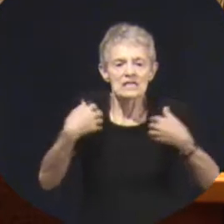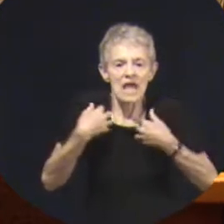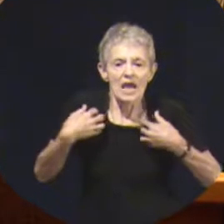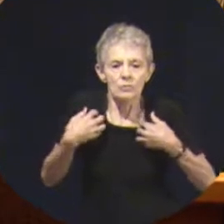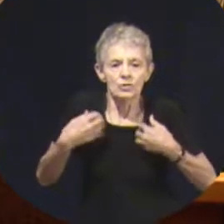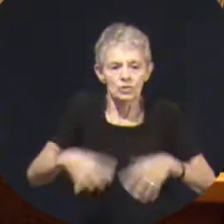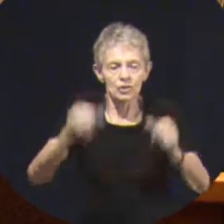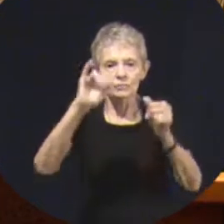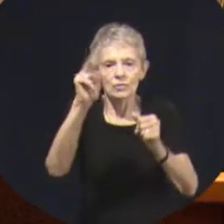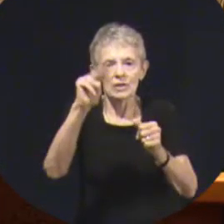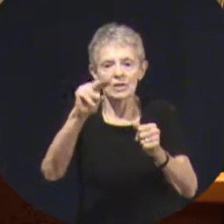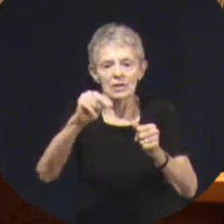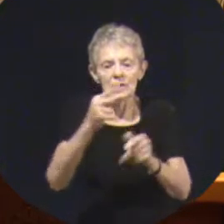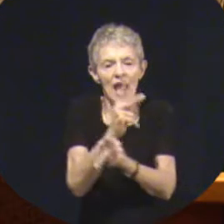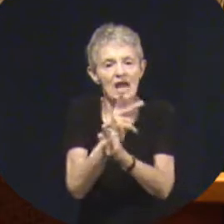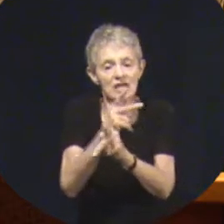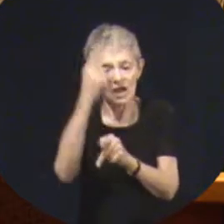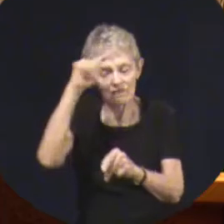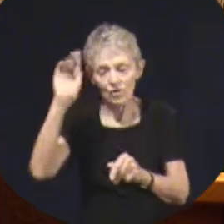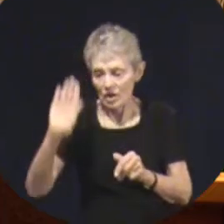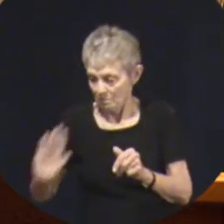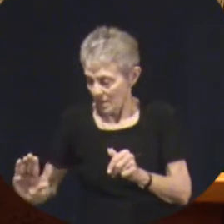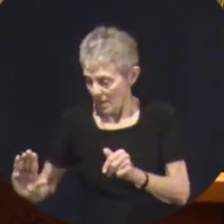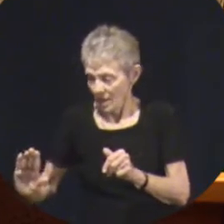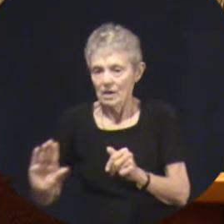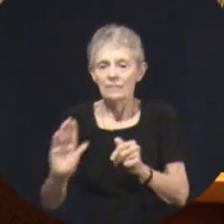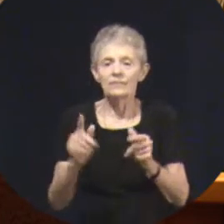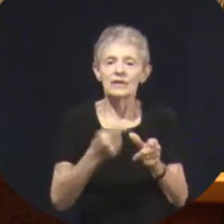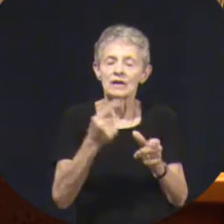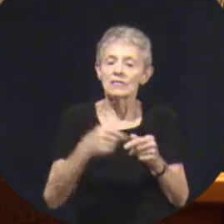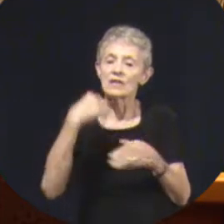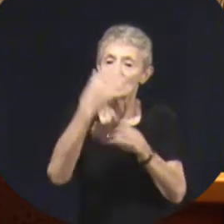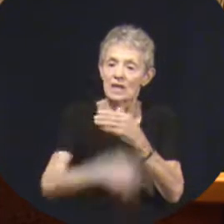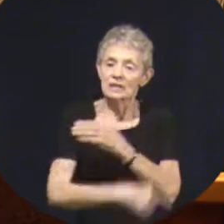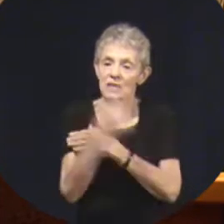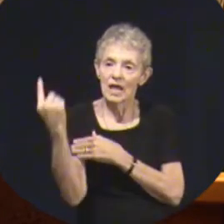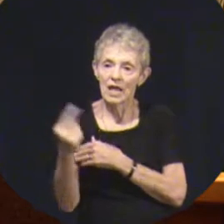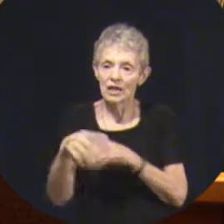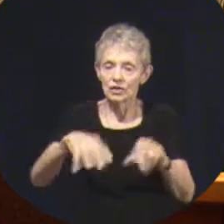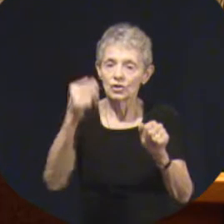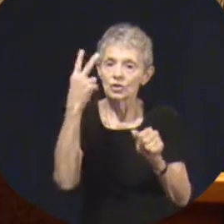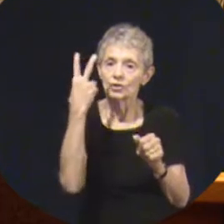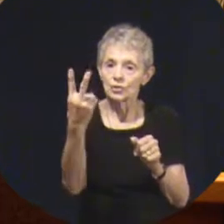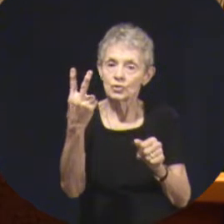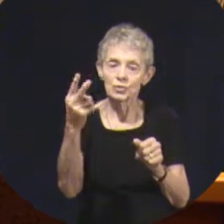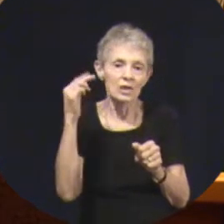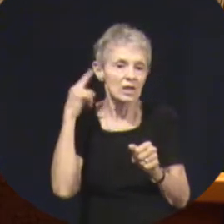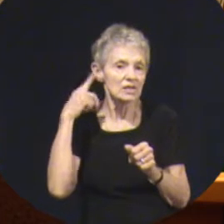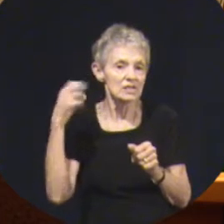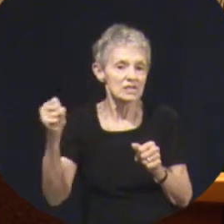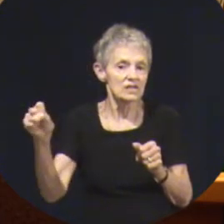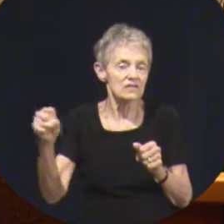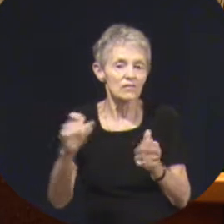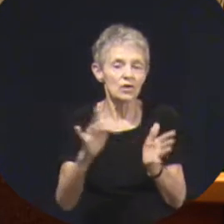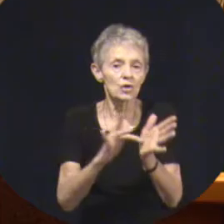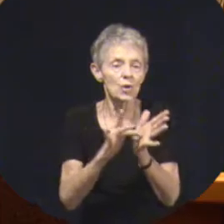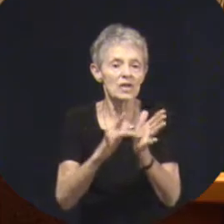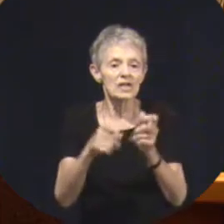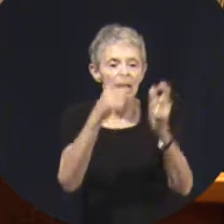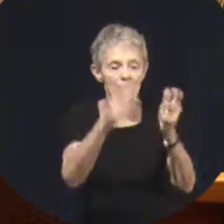an inn and cared for him. The next day he took out 2 silver coins and gave them to the innkeeper with